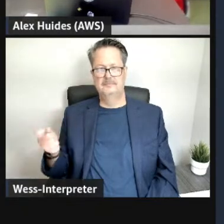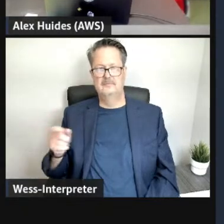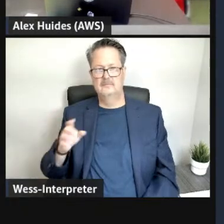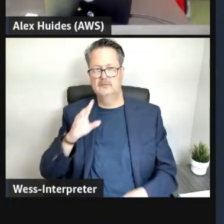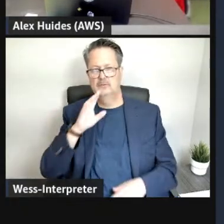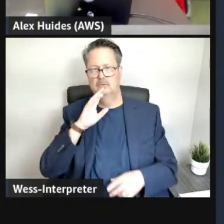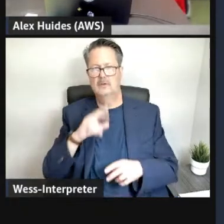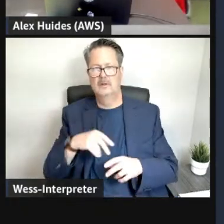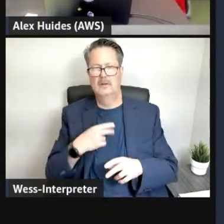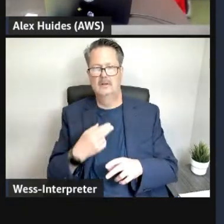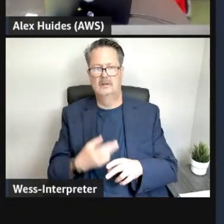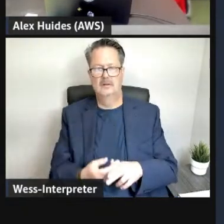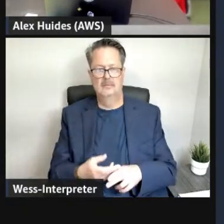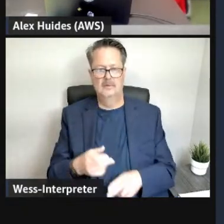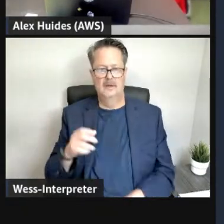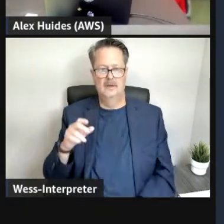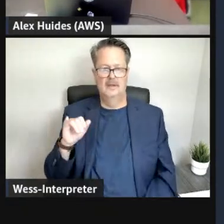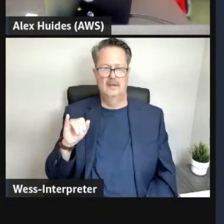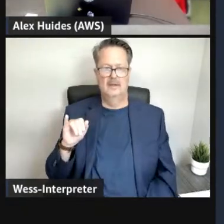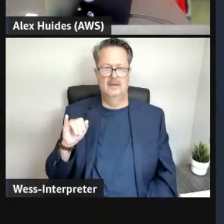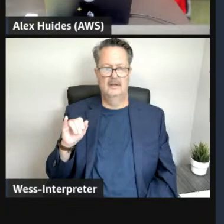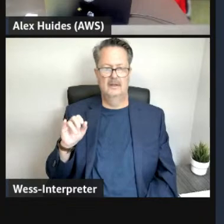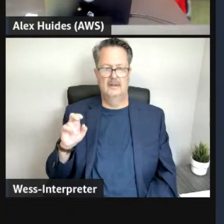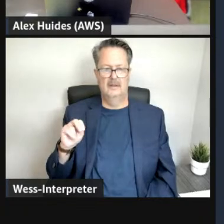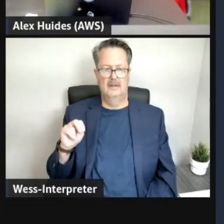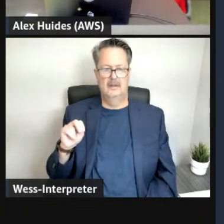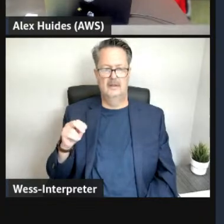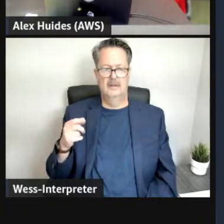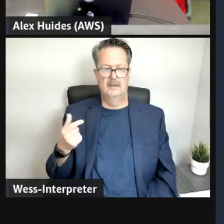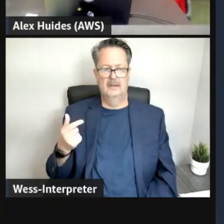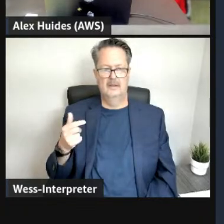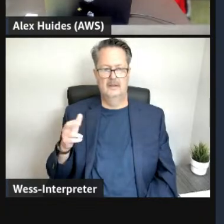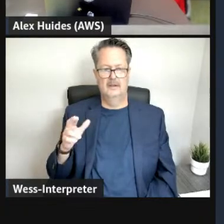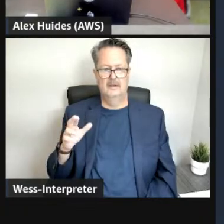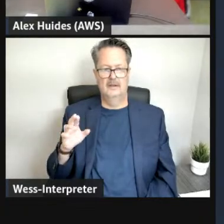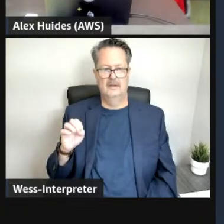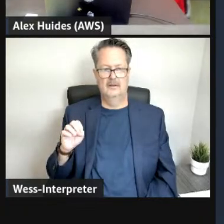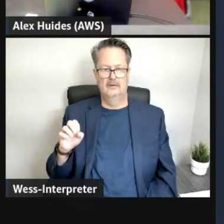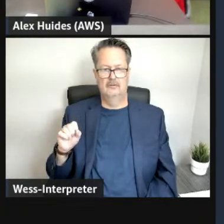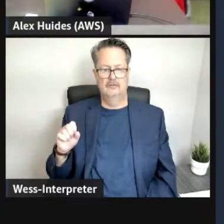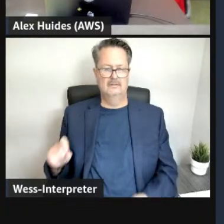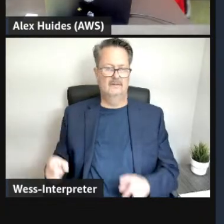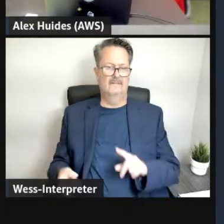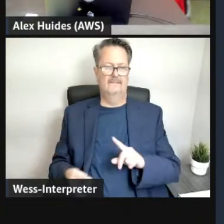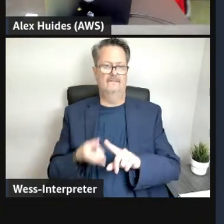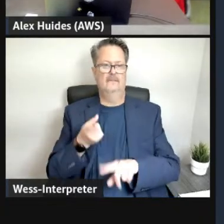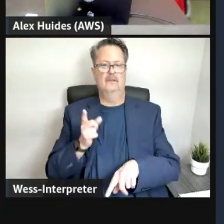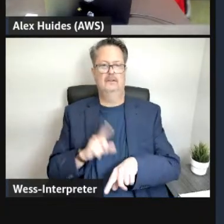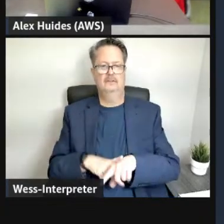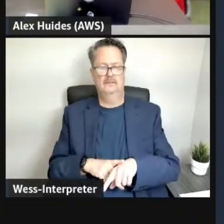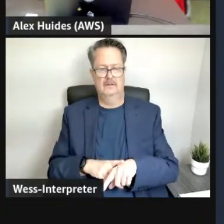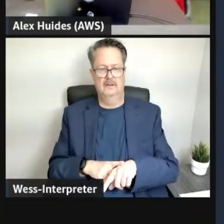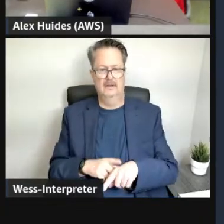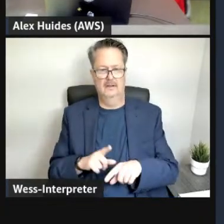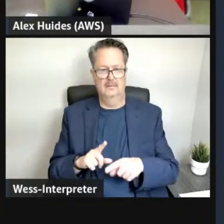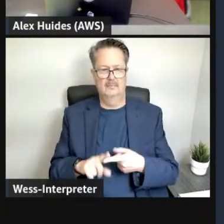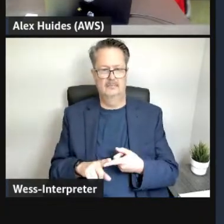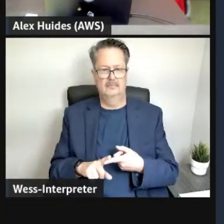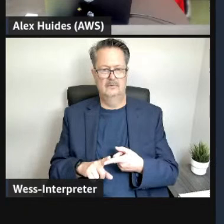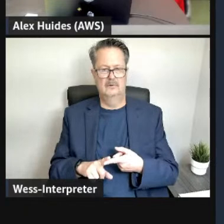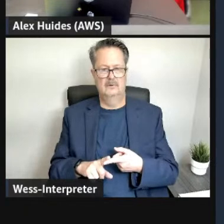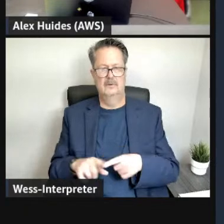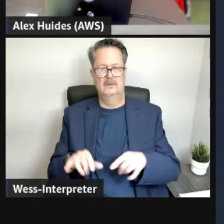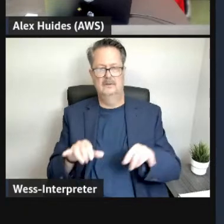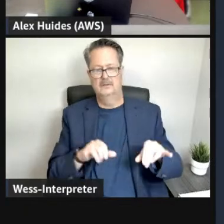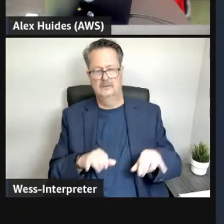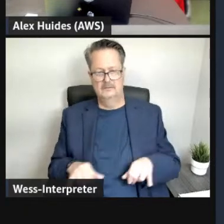it. And basically, ingress is the very first attempt to standardize the external access to